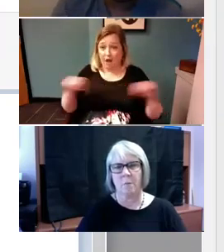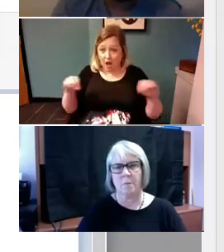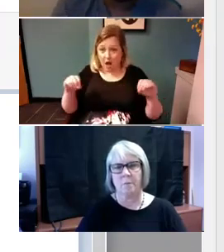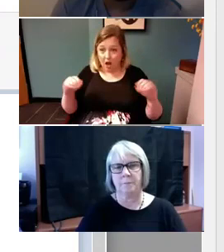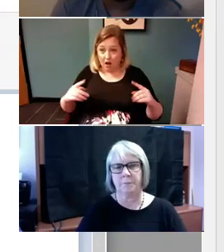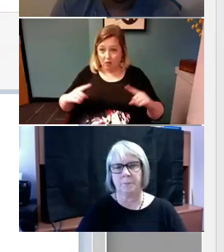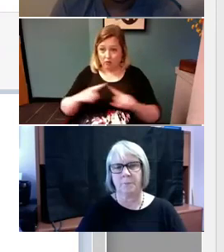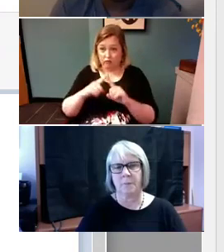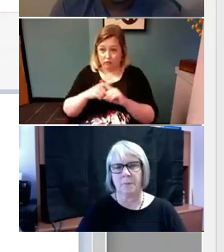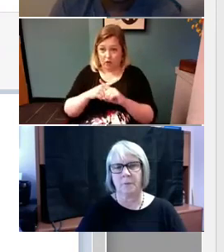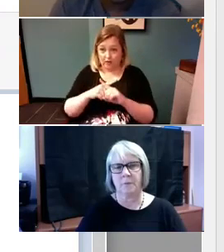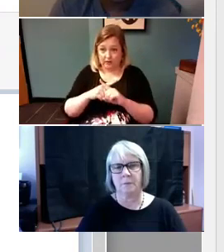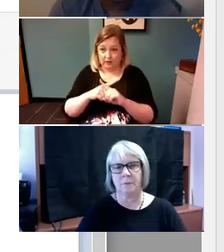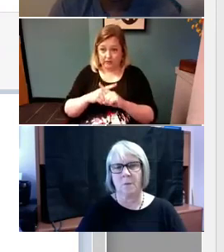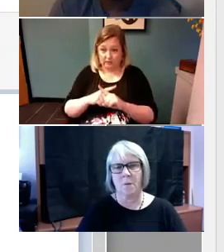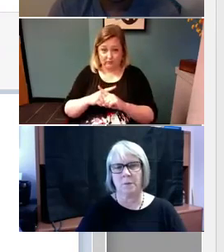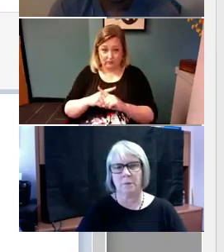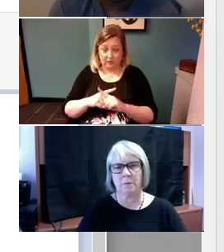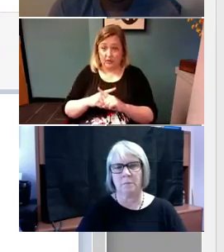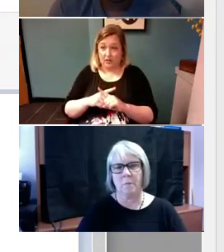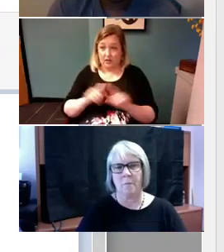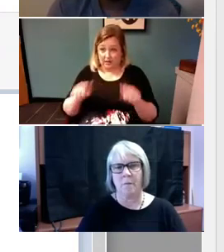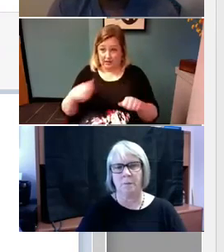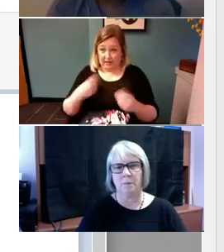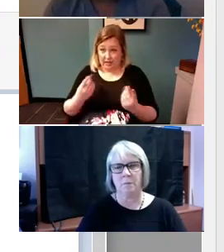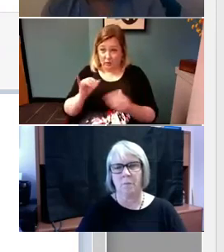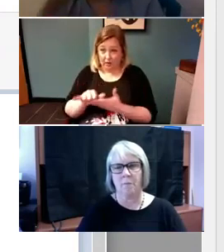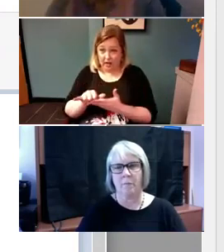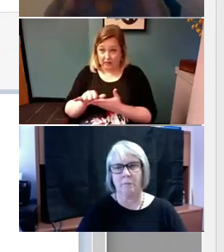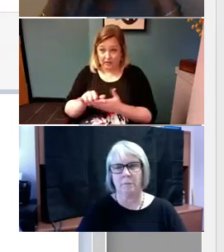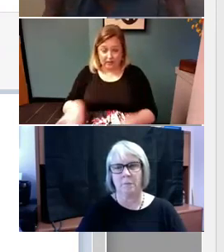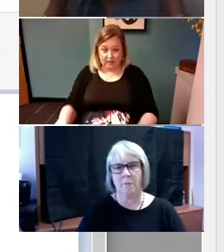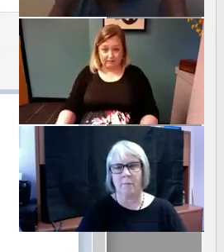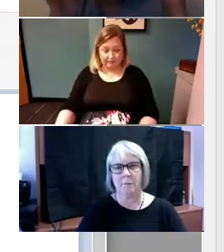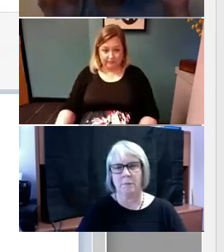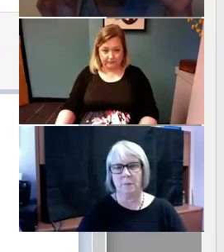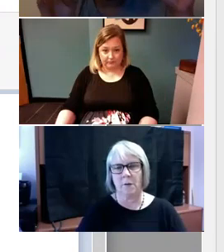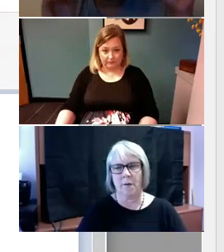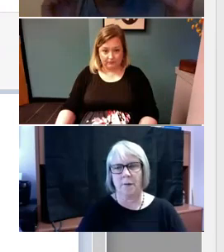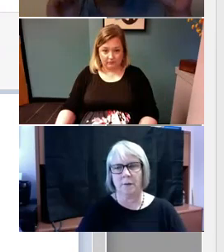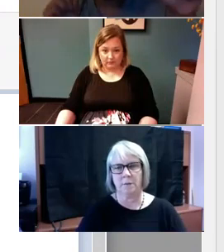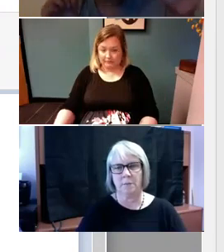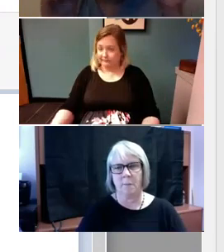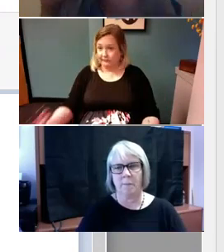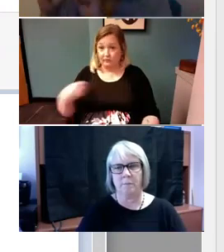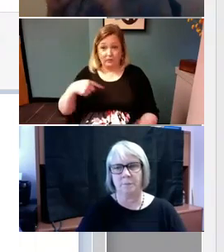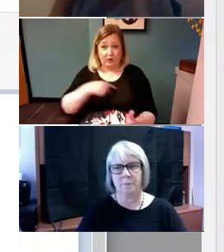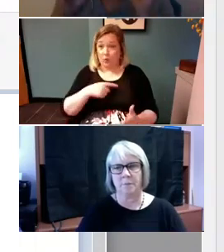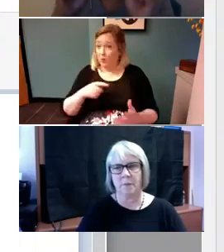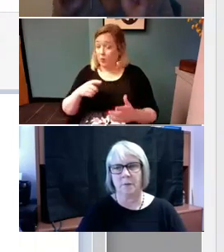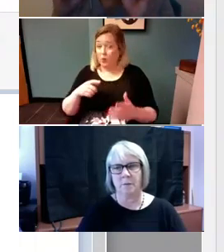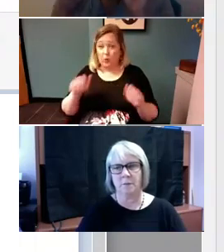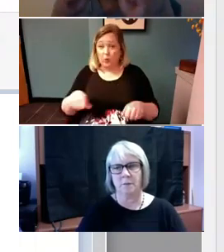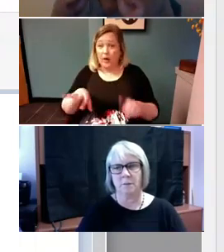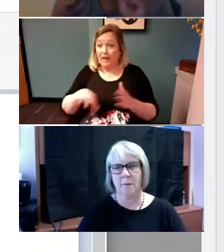so what you think is actually correct. We can find no way to connect 5